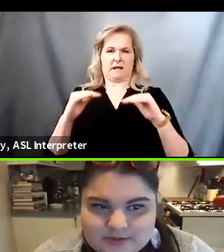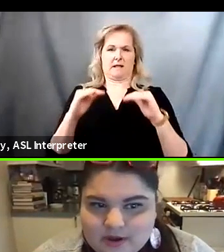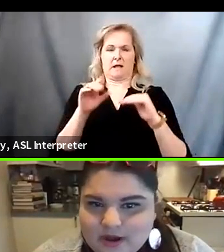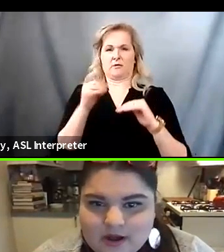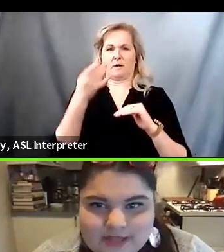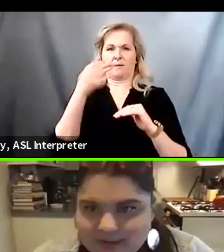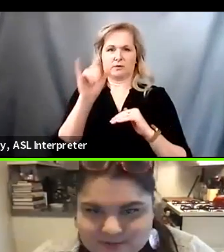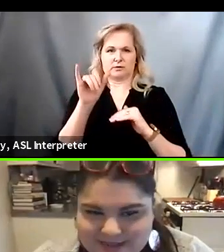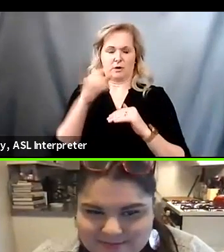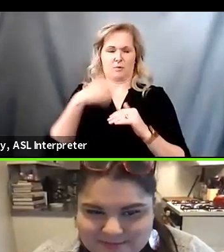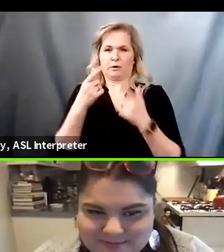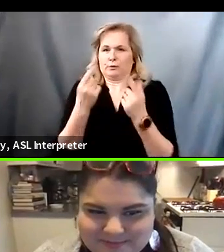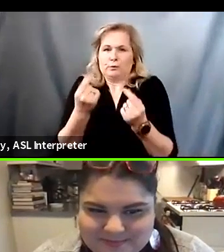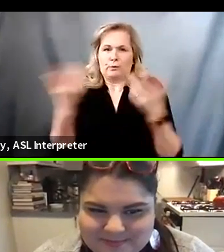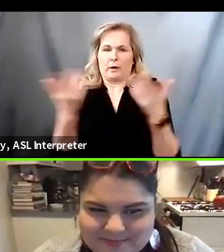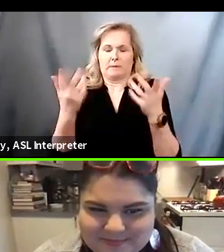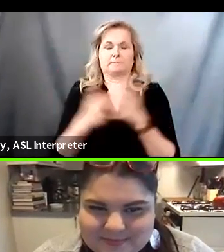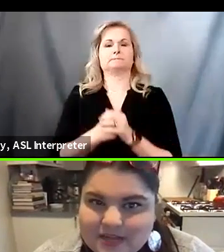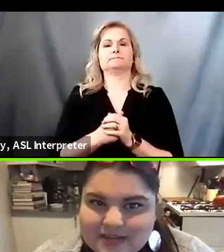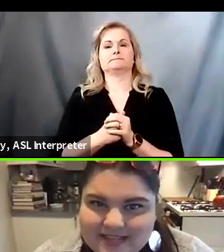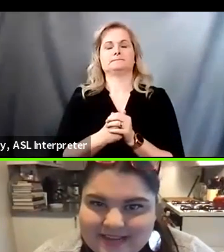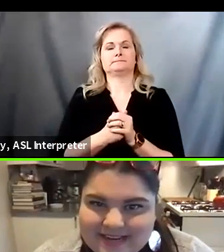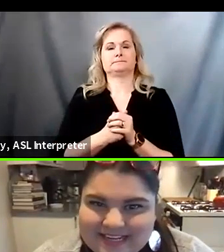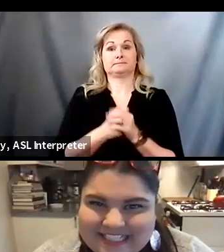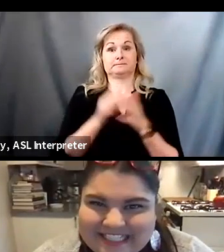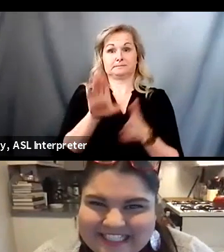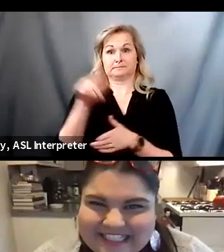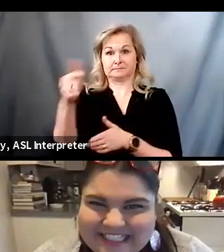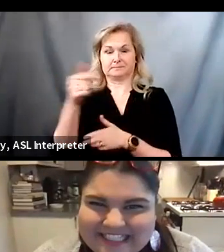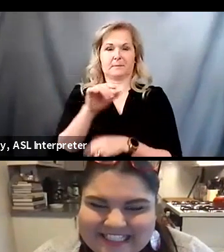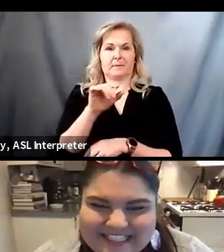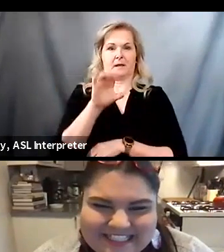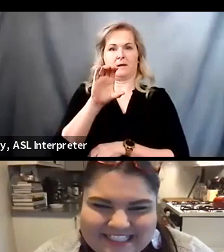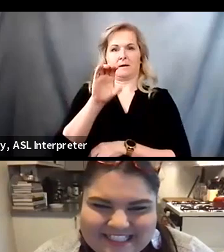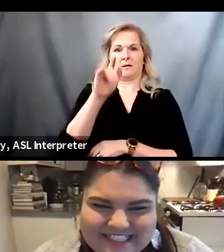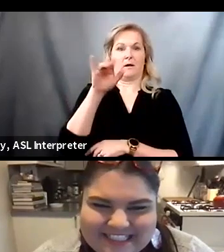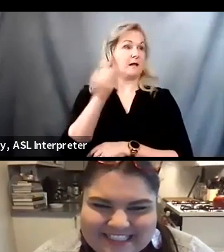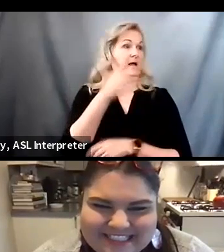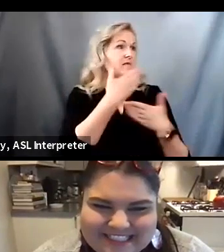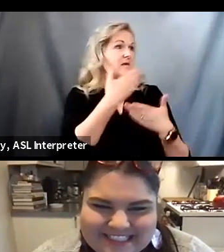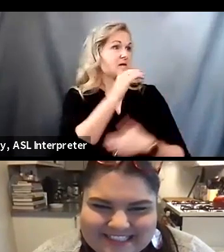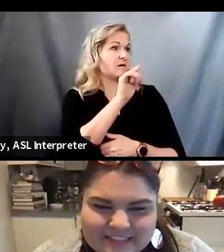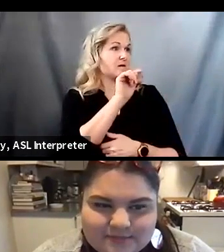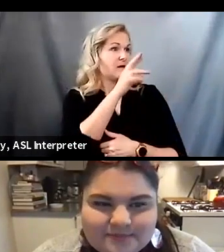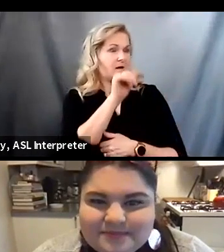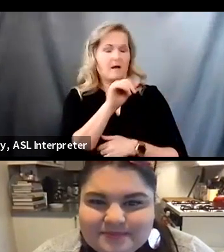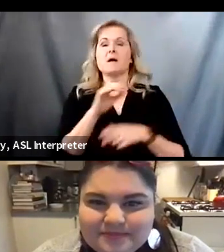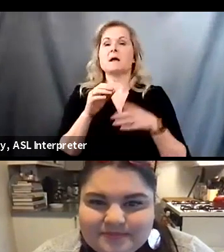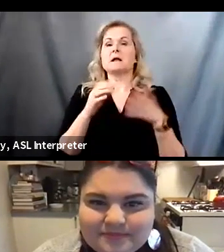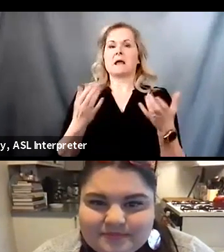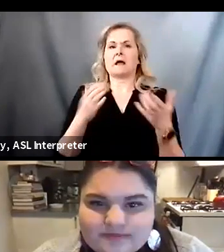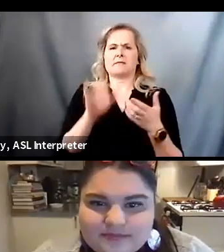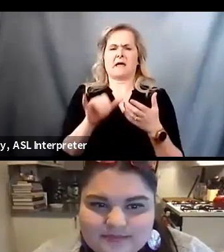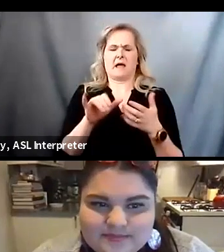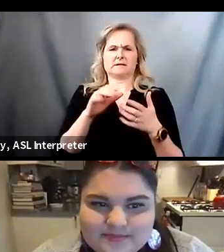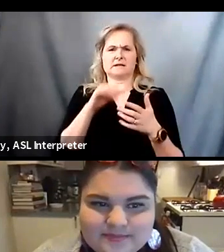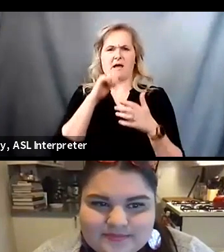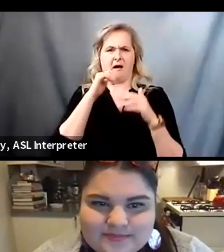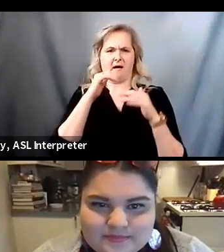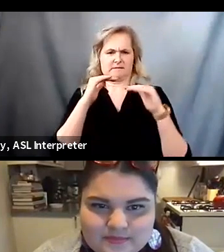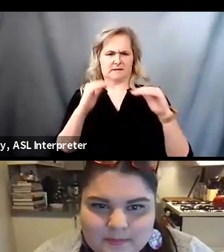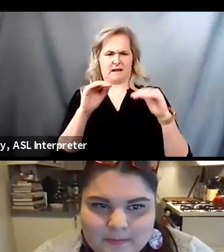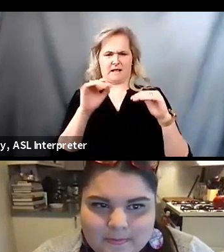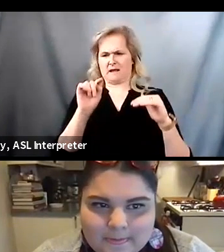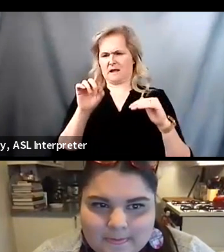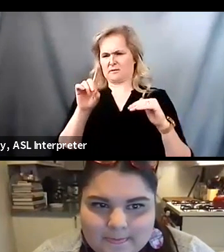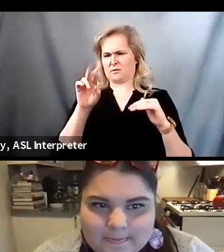we do, all that cool stuff. Claudia? Thank you so much, Tara. So Unsettling Dramaturgy is an